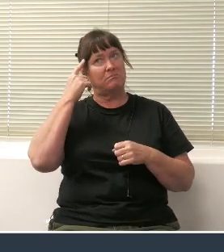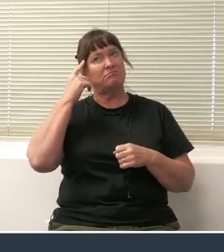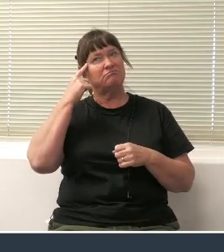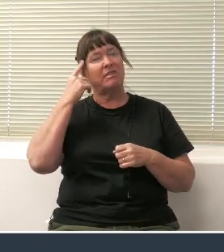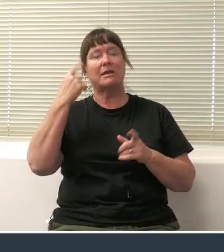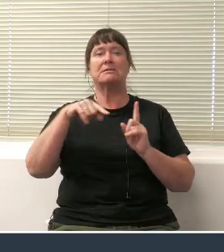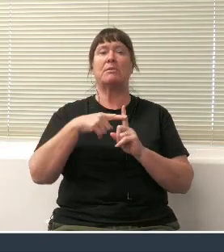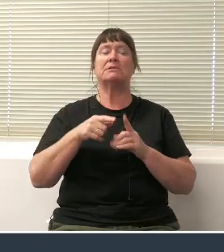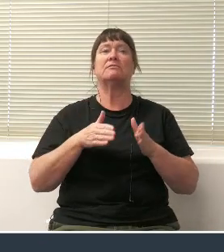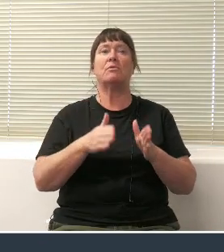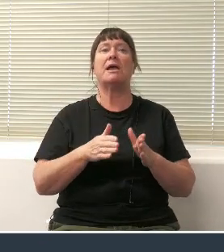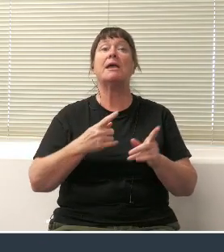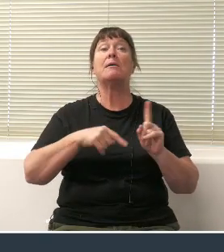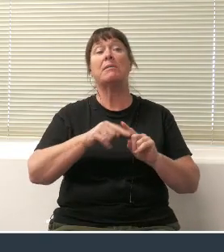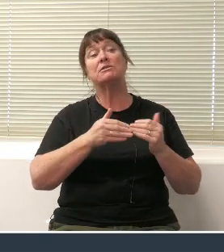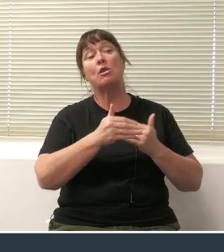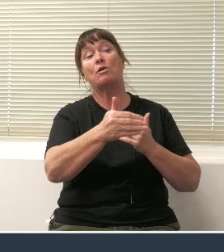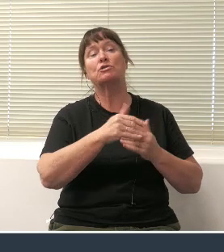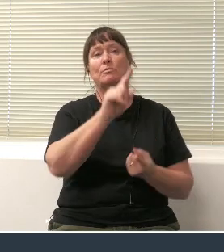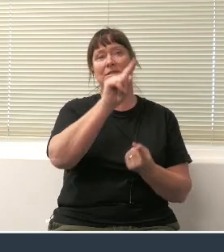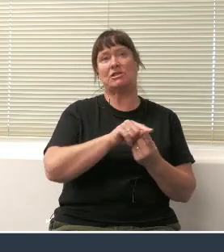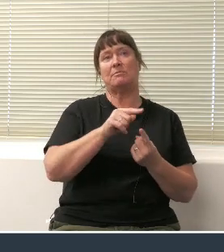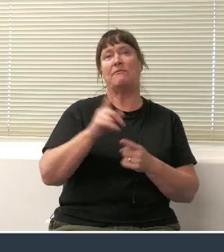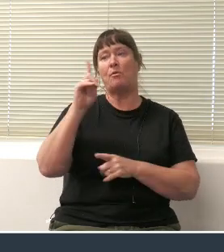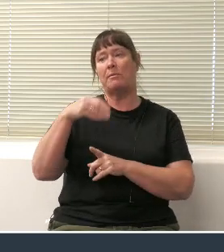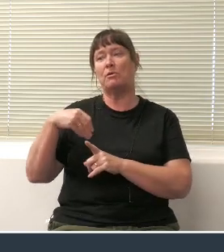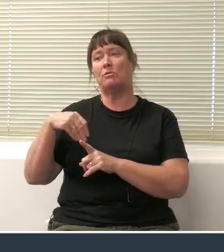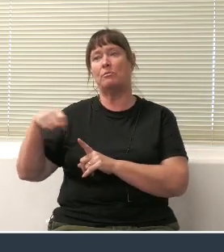in the long term it will be the cheaper option for our ratepayers.